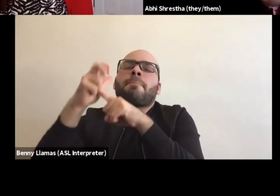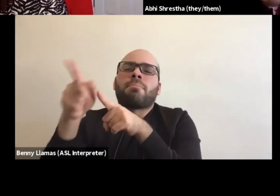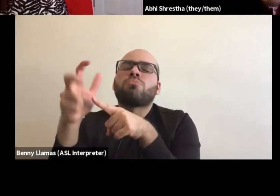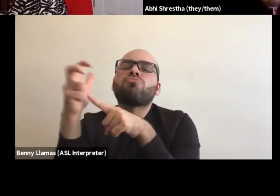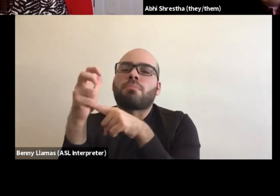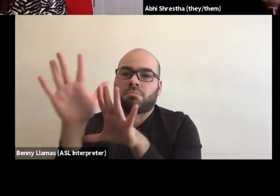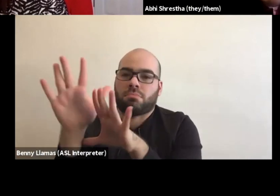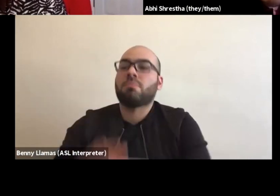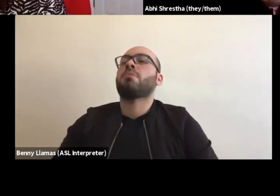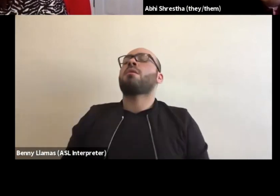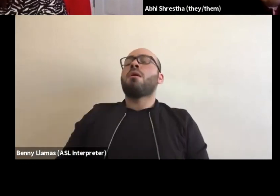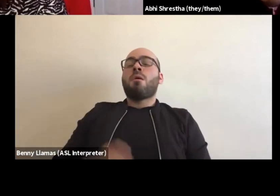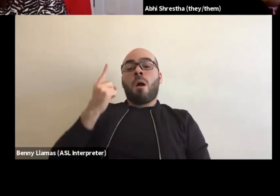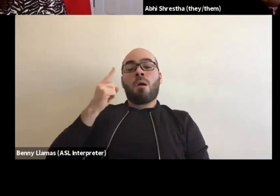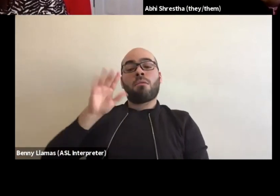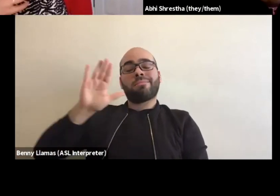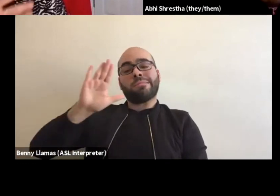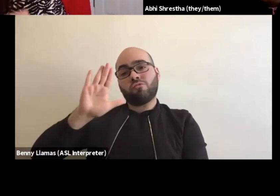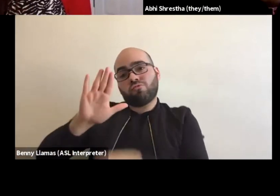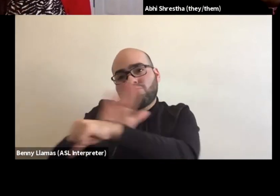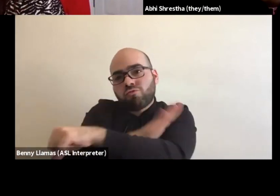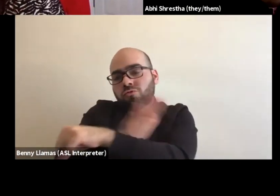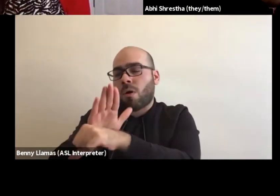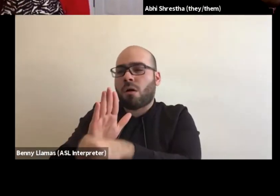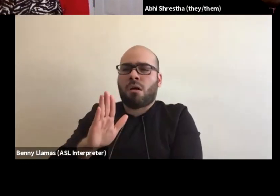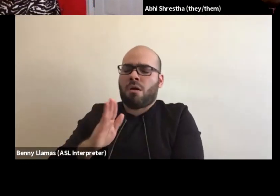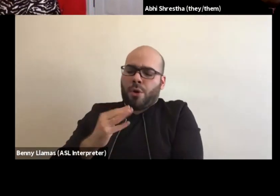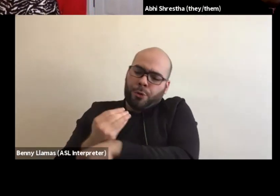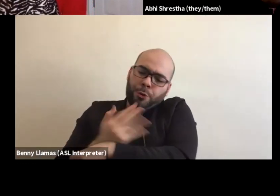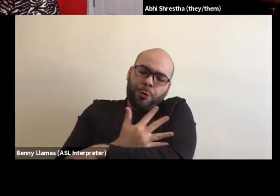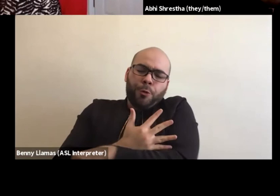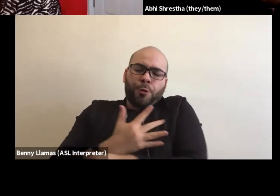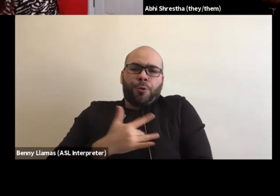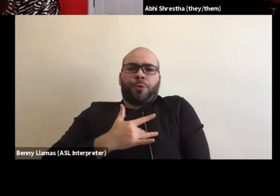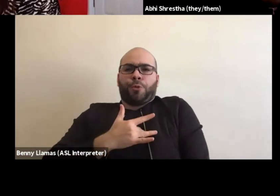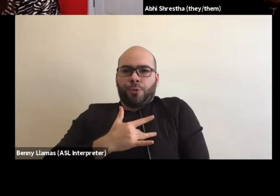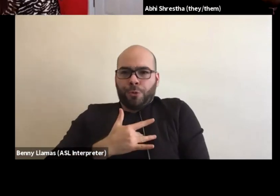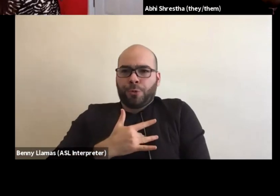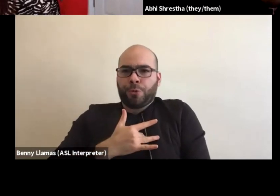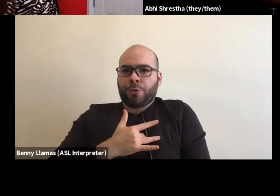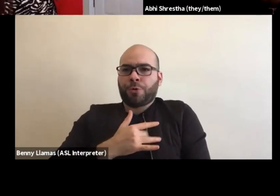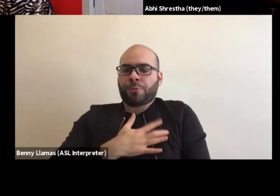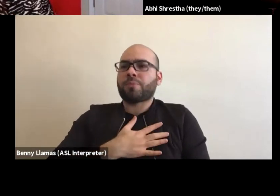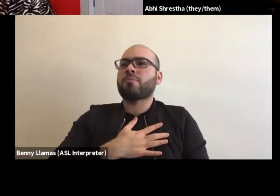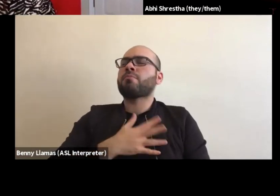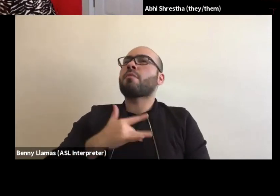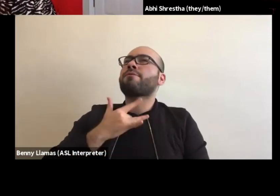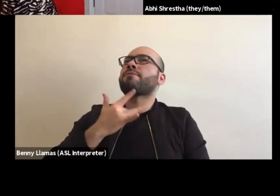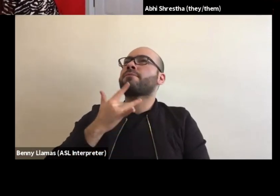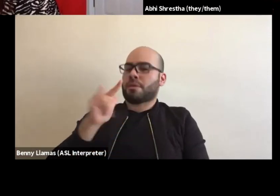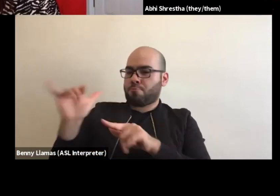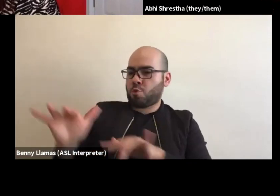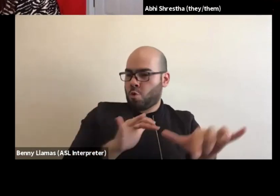this particular song is just so stunning to me. And I feel like there's a story there. I don't know what the story